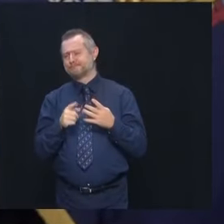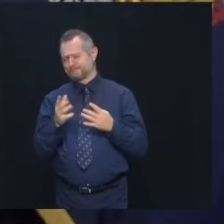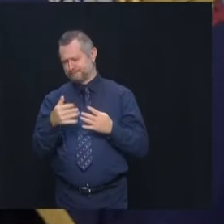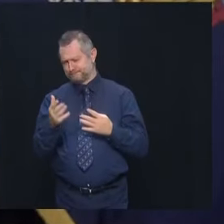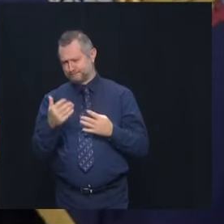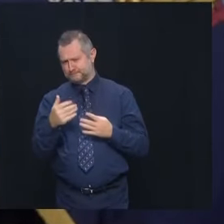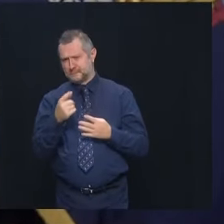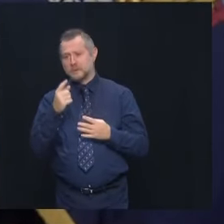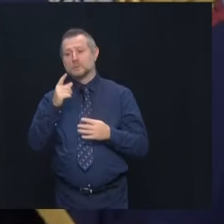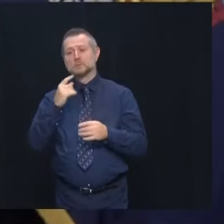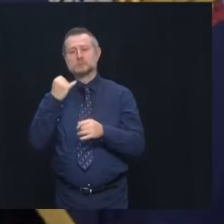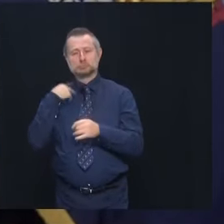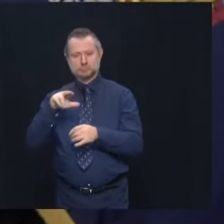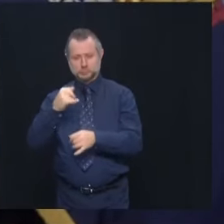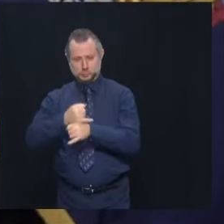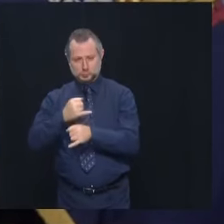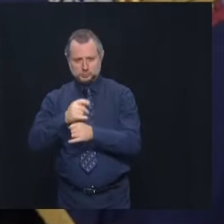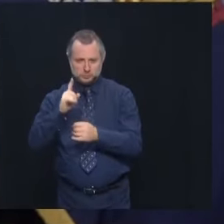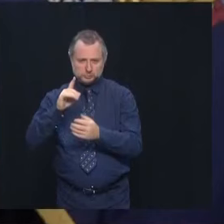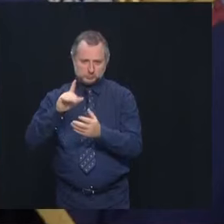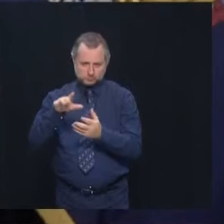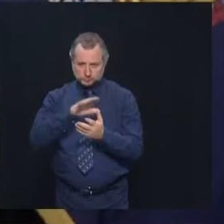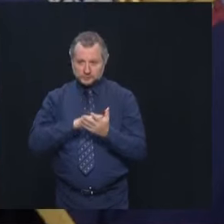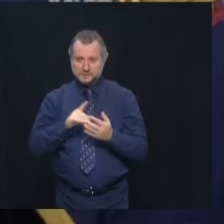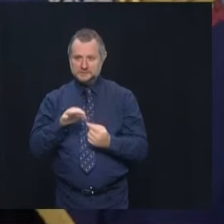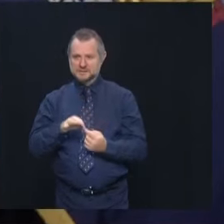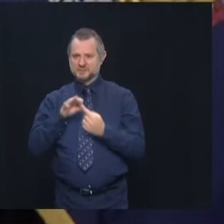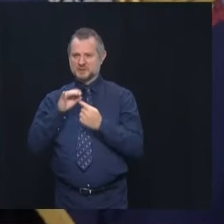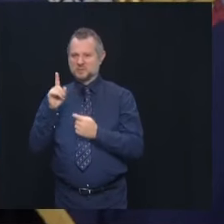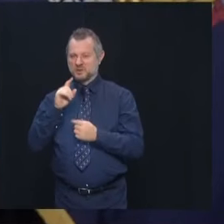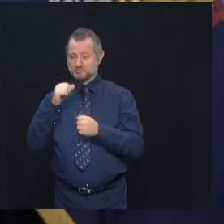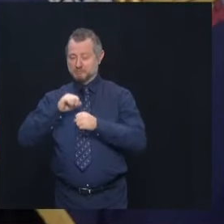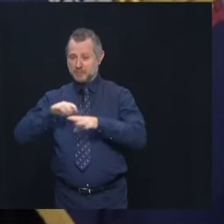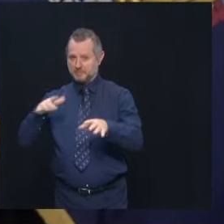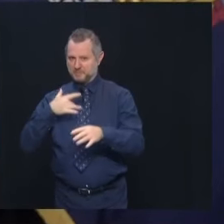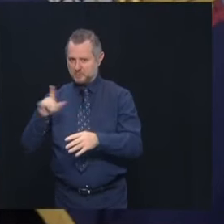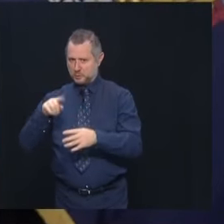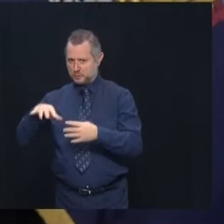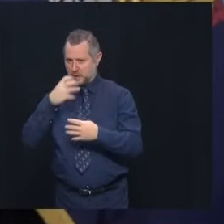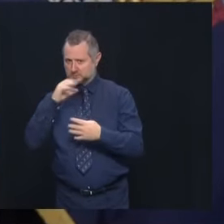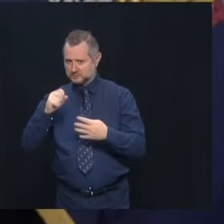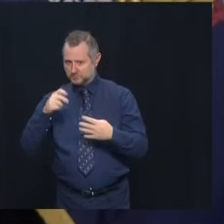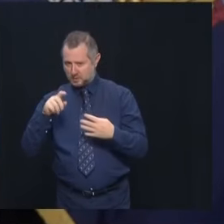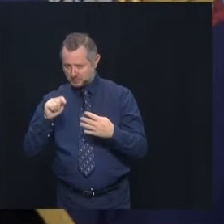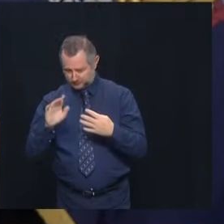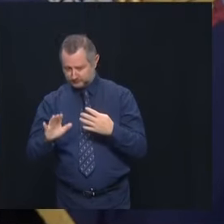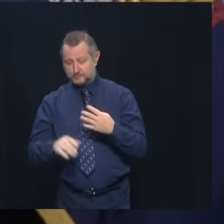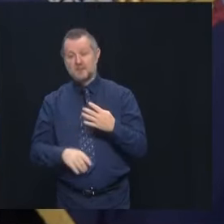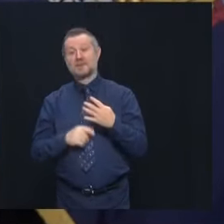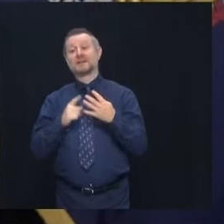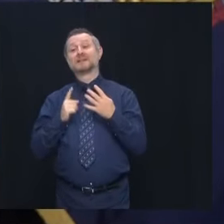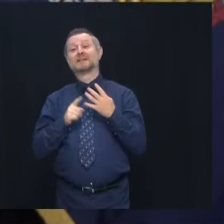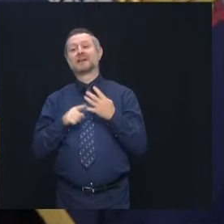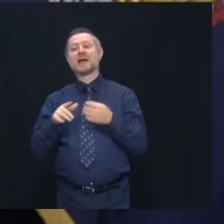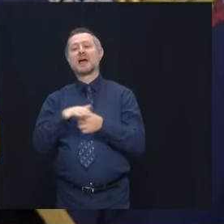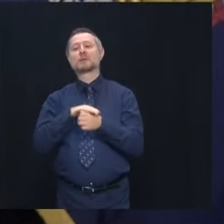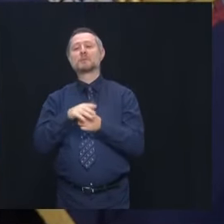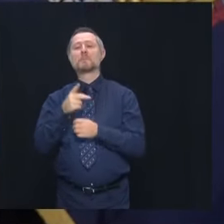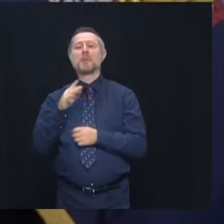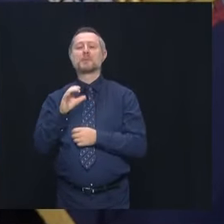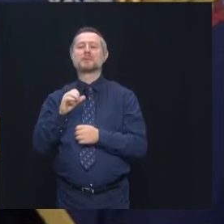religious institutions, especially in these communities, public spaces,